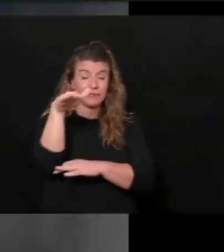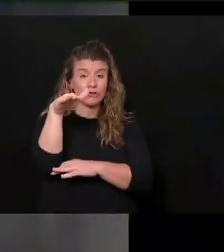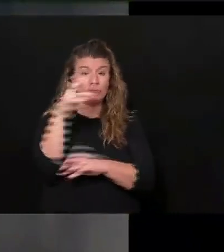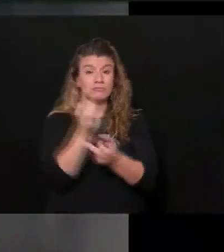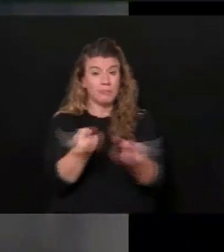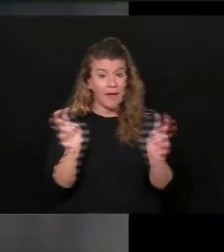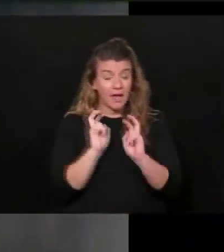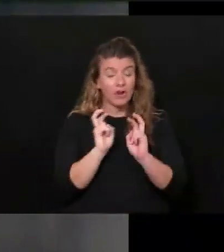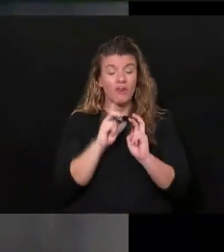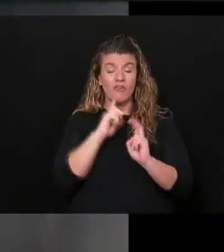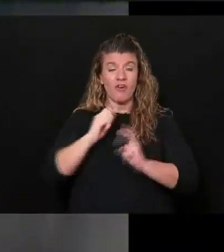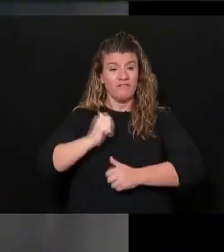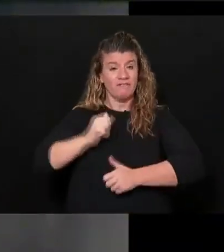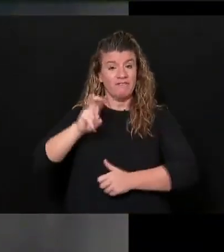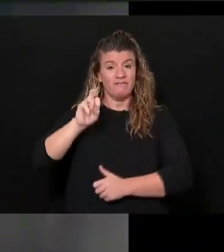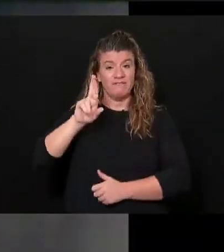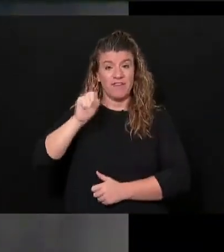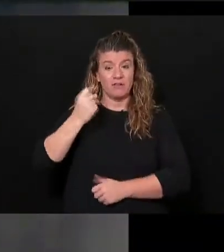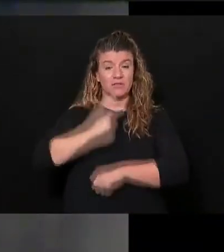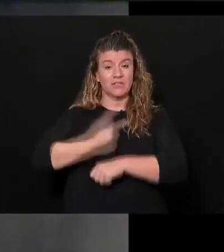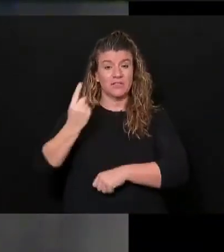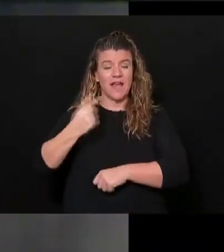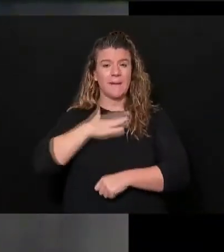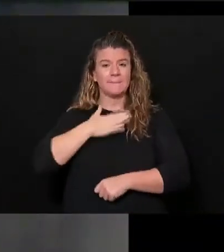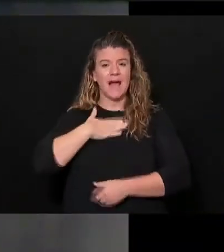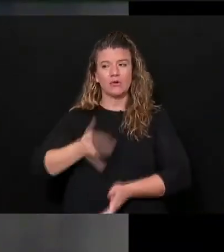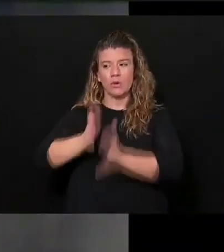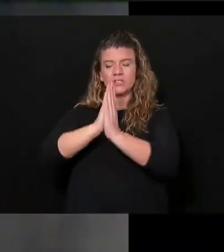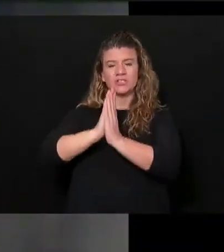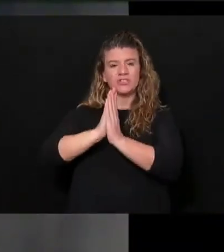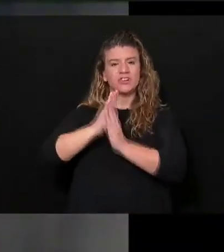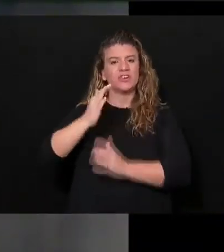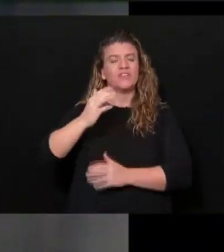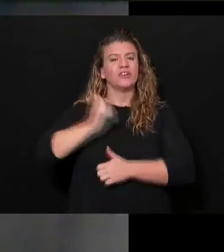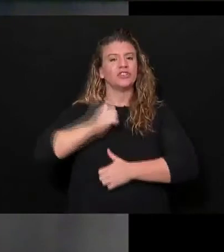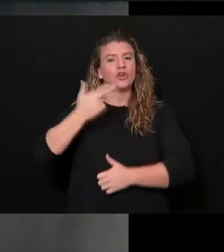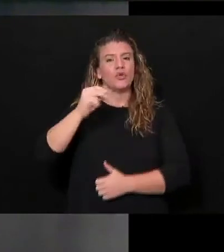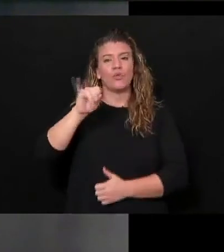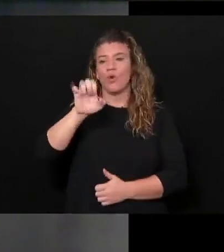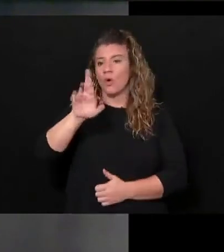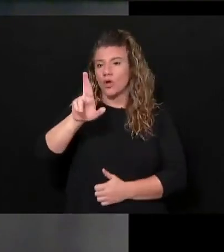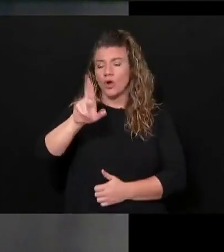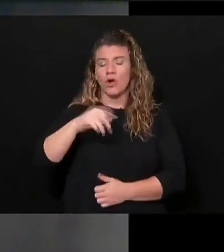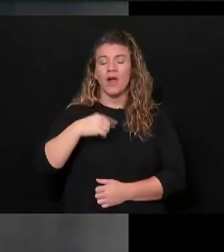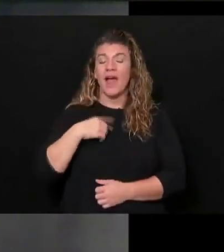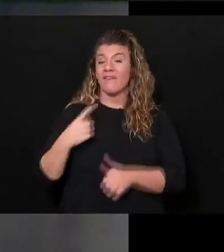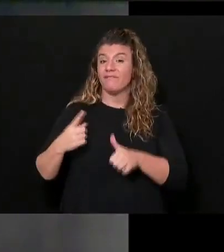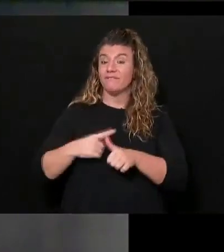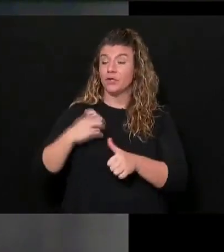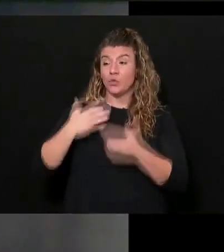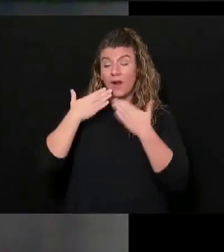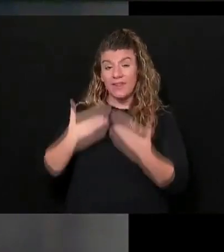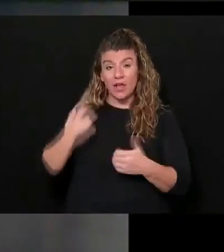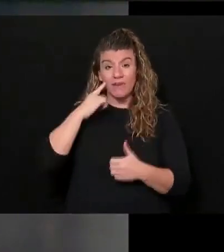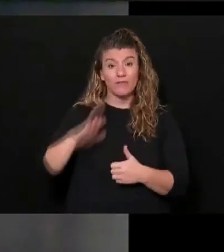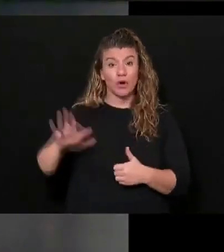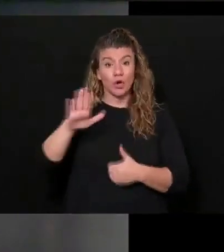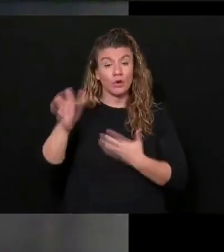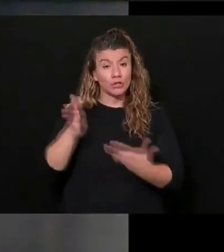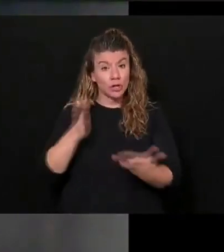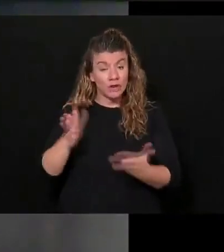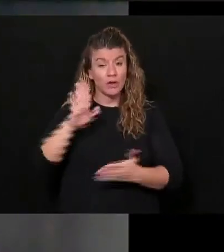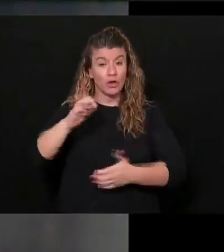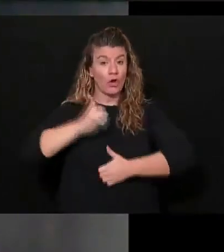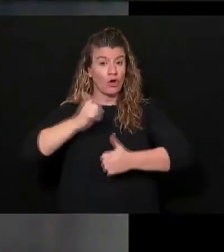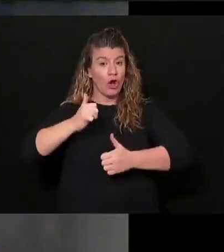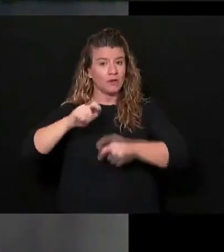On Veterans Day, I have a question for General Hoyer. First, I want to start with a thank you for your service, sir, and your guardsmen,